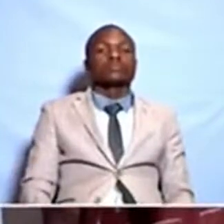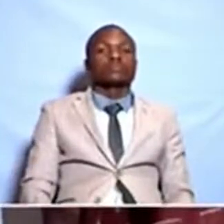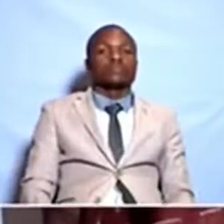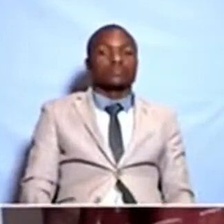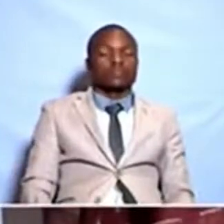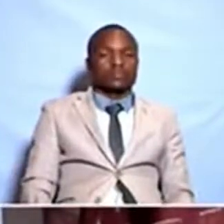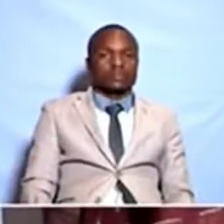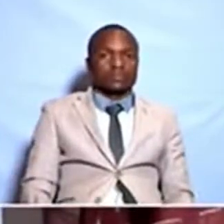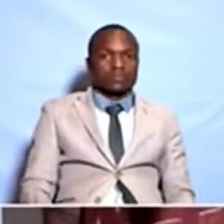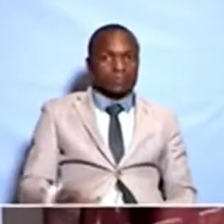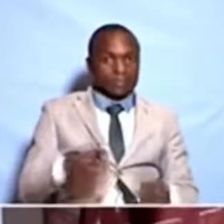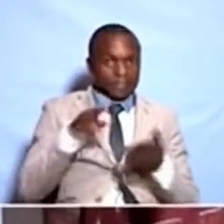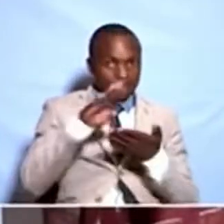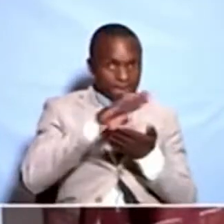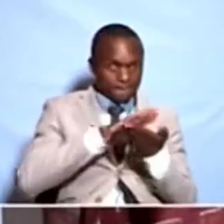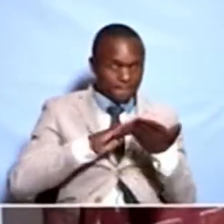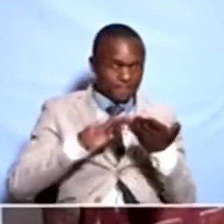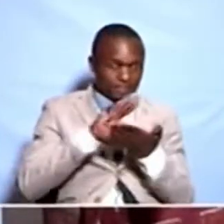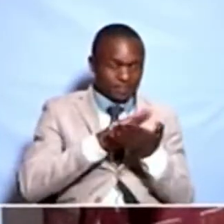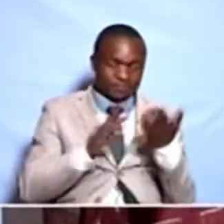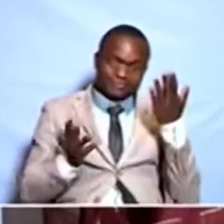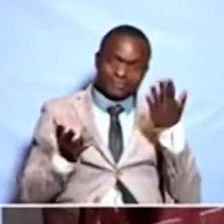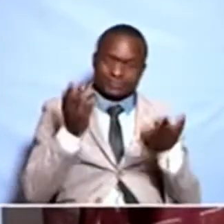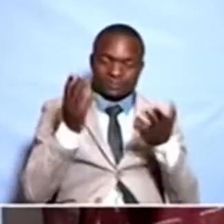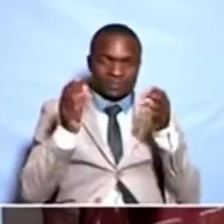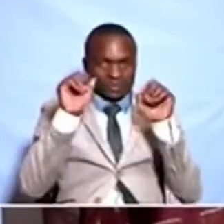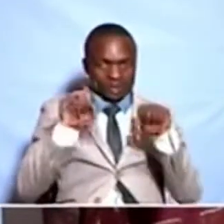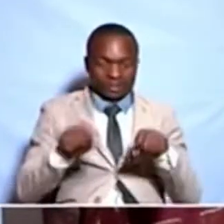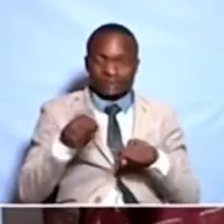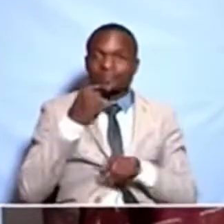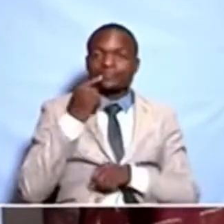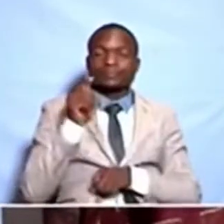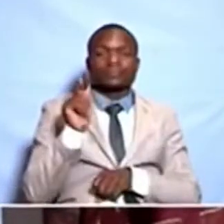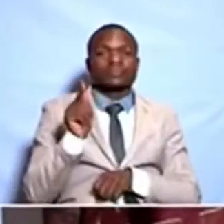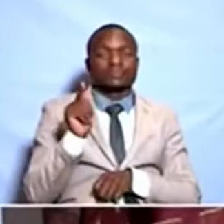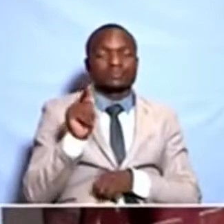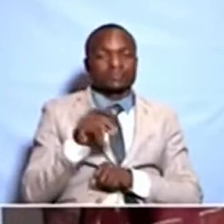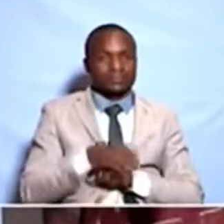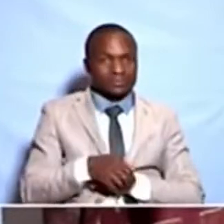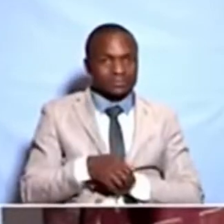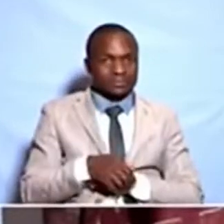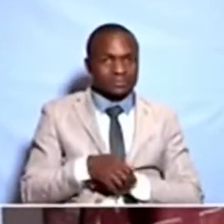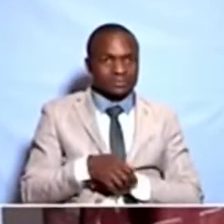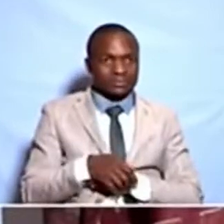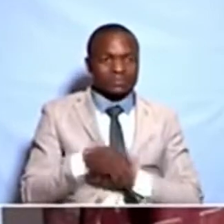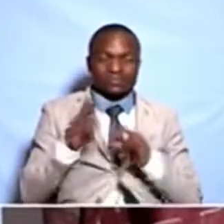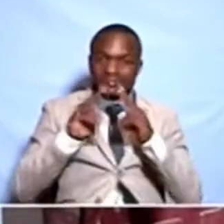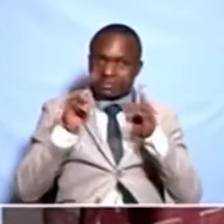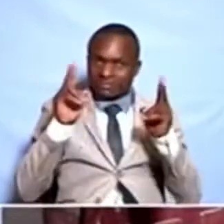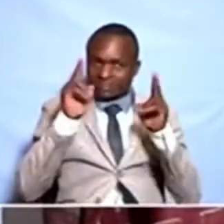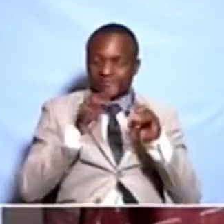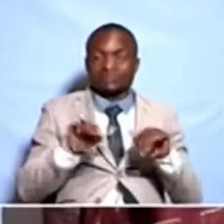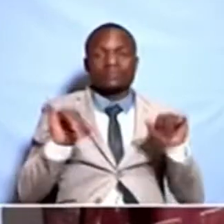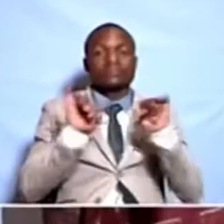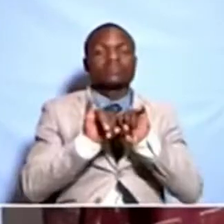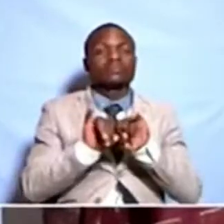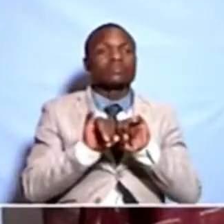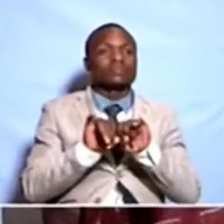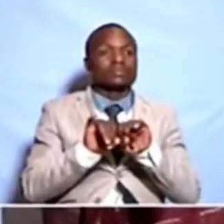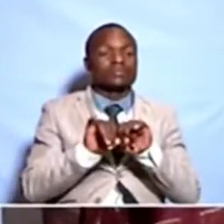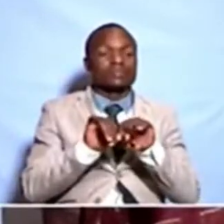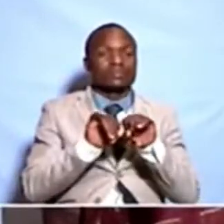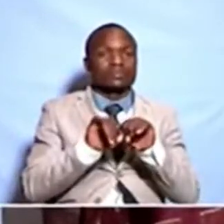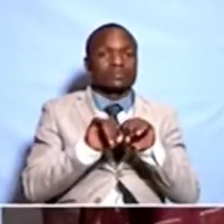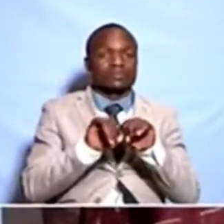Basically, well, maybe what I can say is that it is very important for members of the